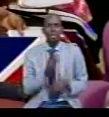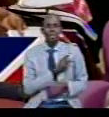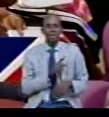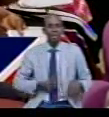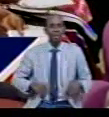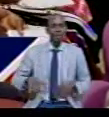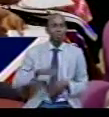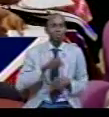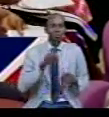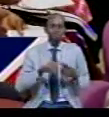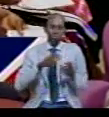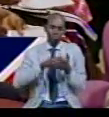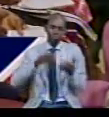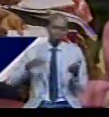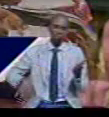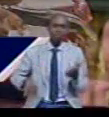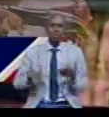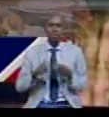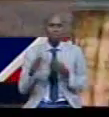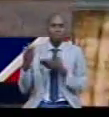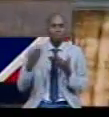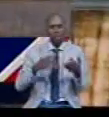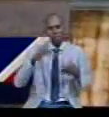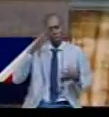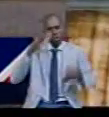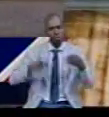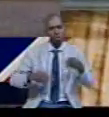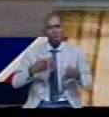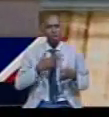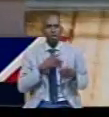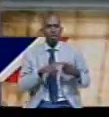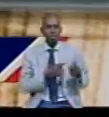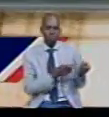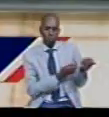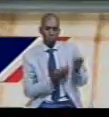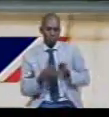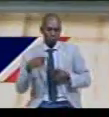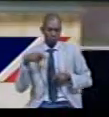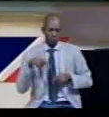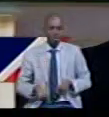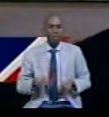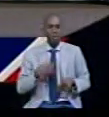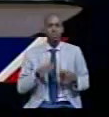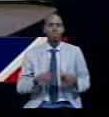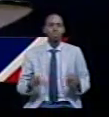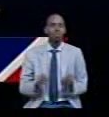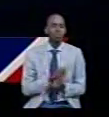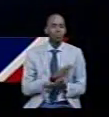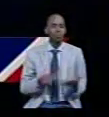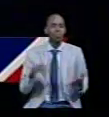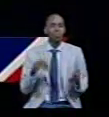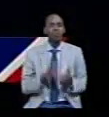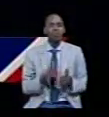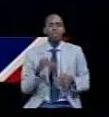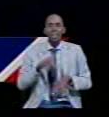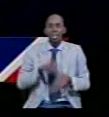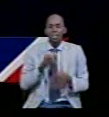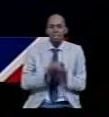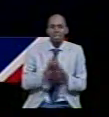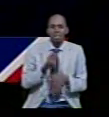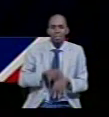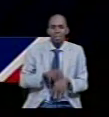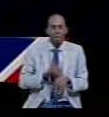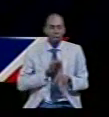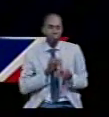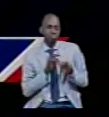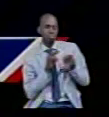it up, to bring judgment, and to pull it down, and to destroy it? At what instant I look at a